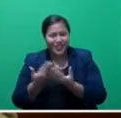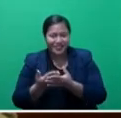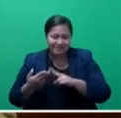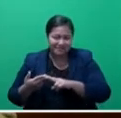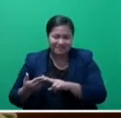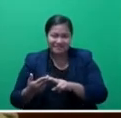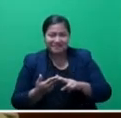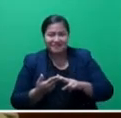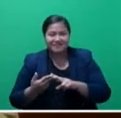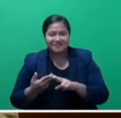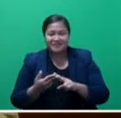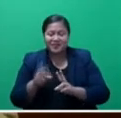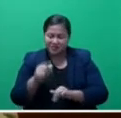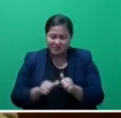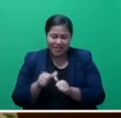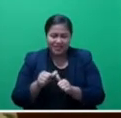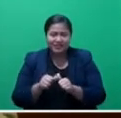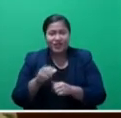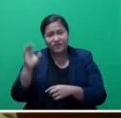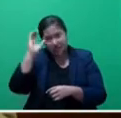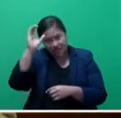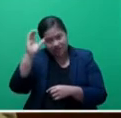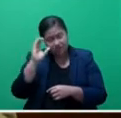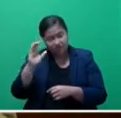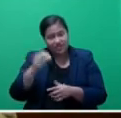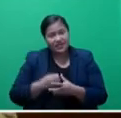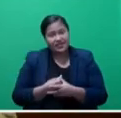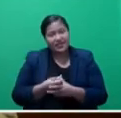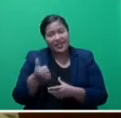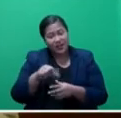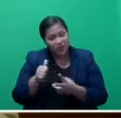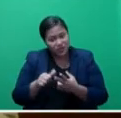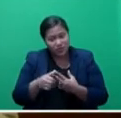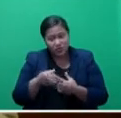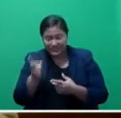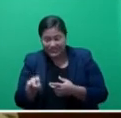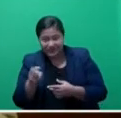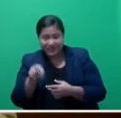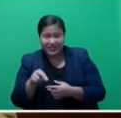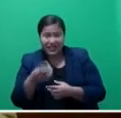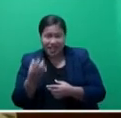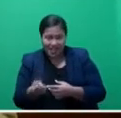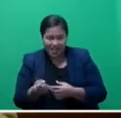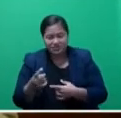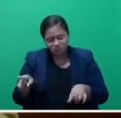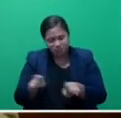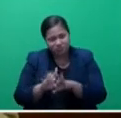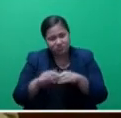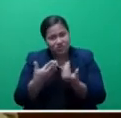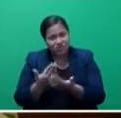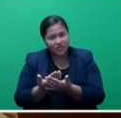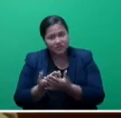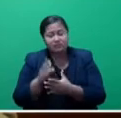for the good of our country, if and when the need for the same arises. And I am hopeful that the government side